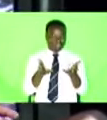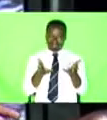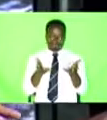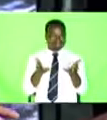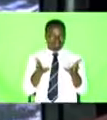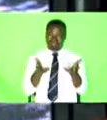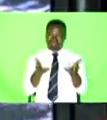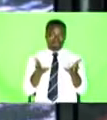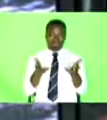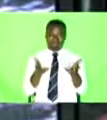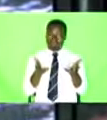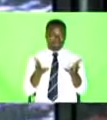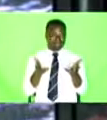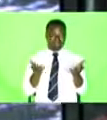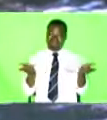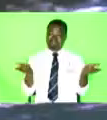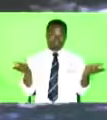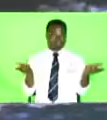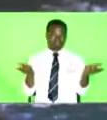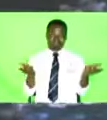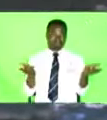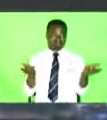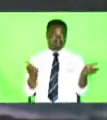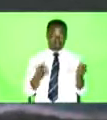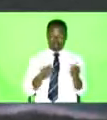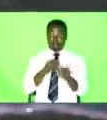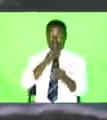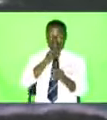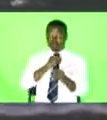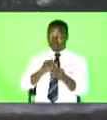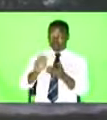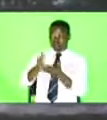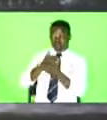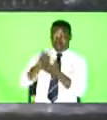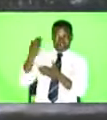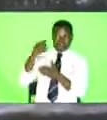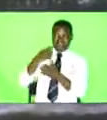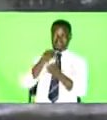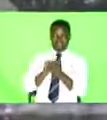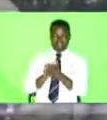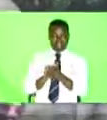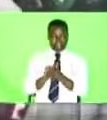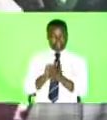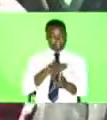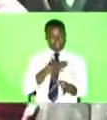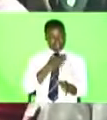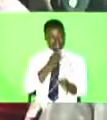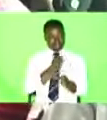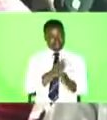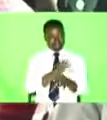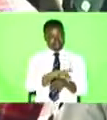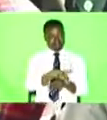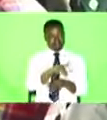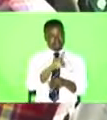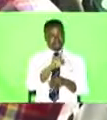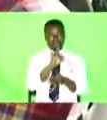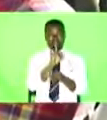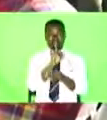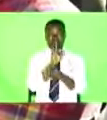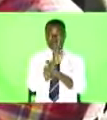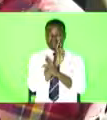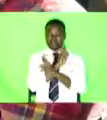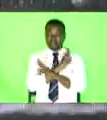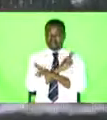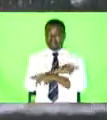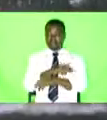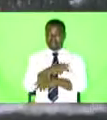Worrisome. Now, the old hymn says this, my faith has found a